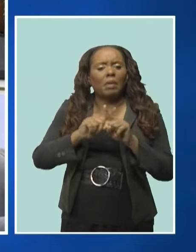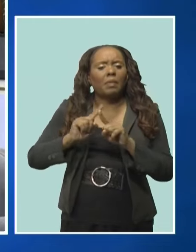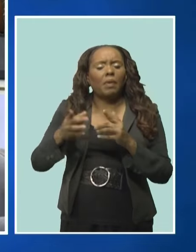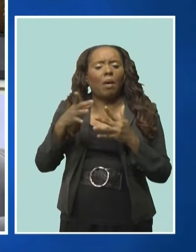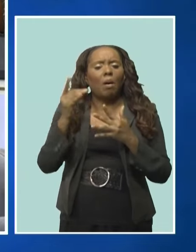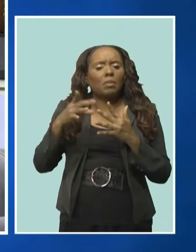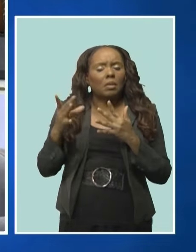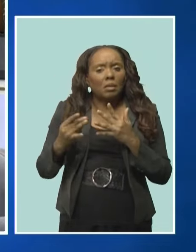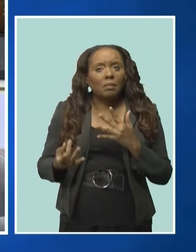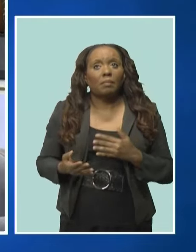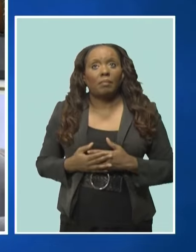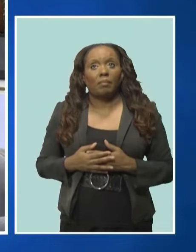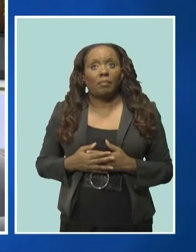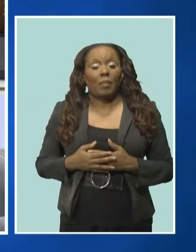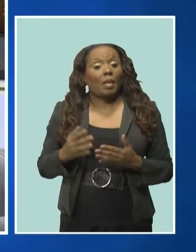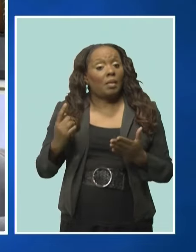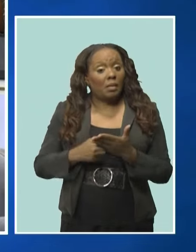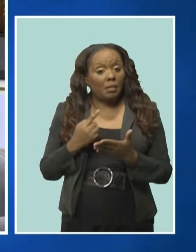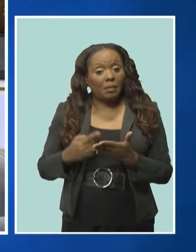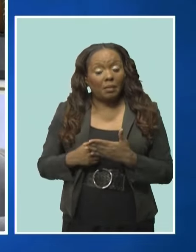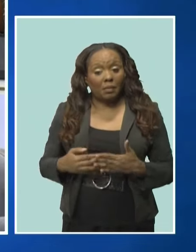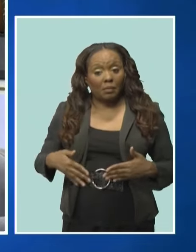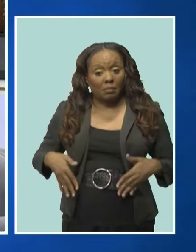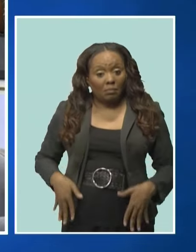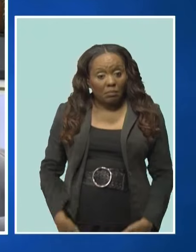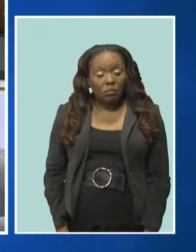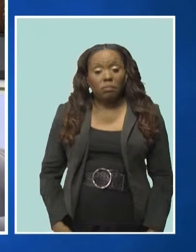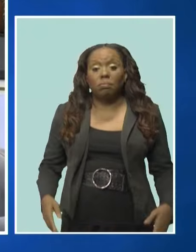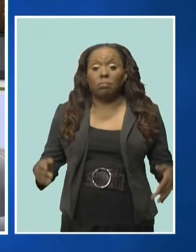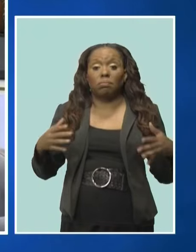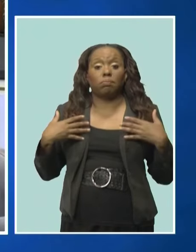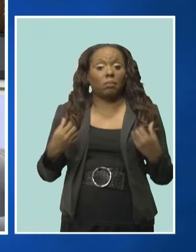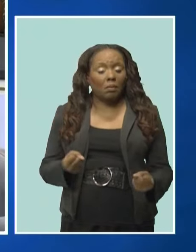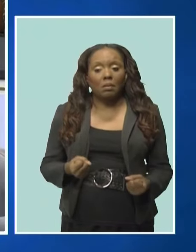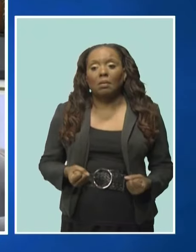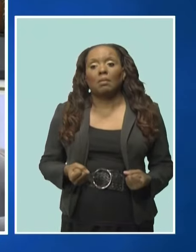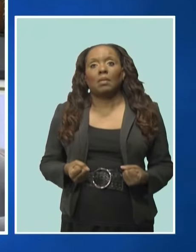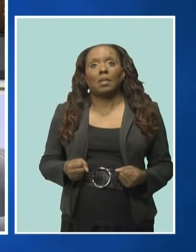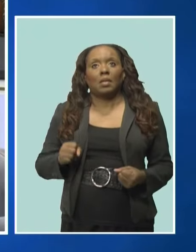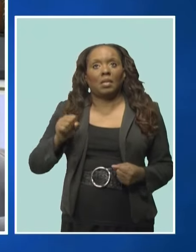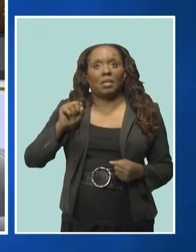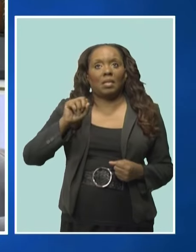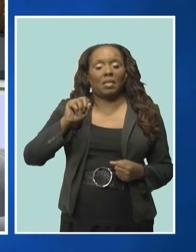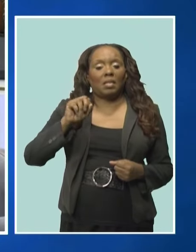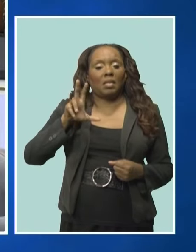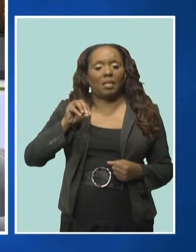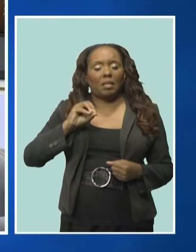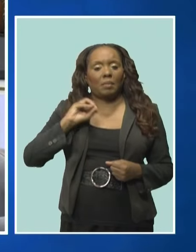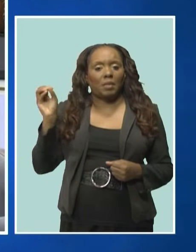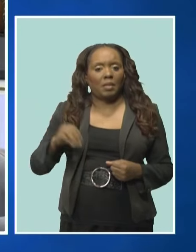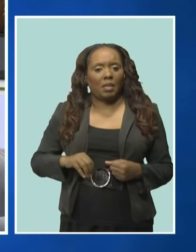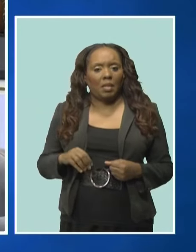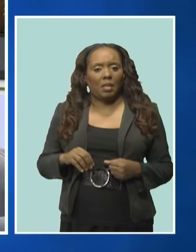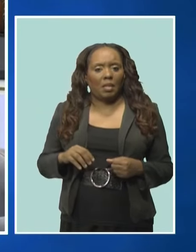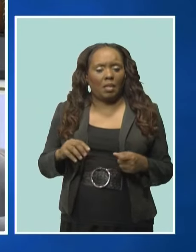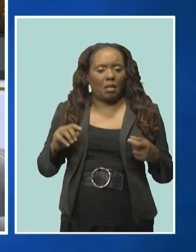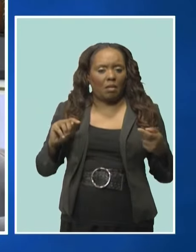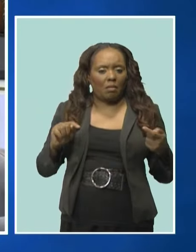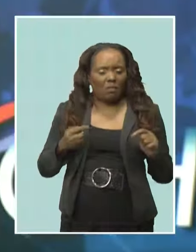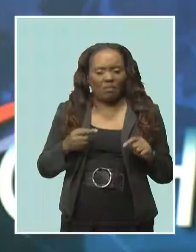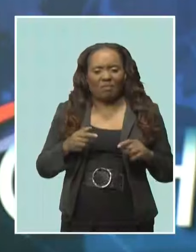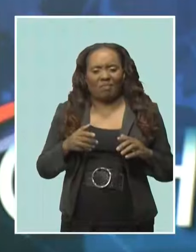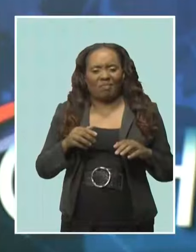are able to get those wounds to heal and get people back to life. 30% of wounds will heal within 3